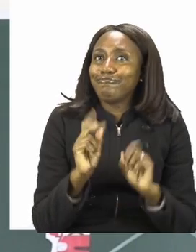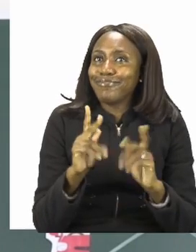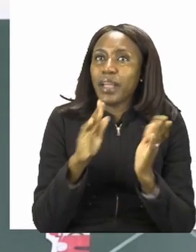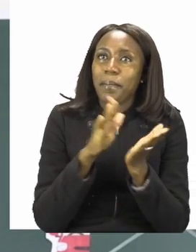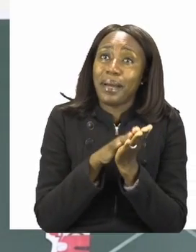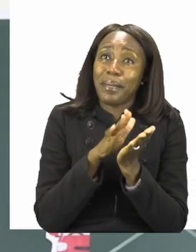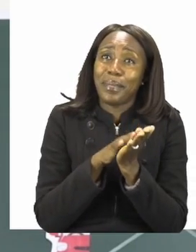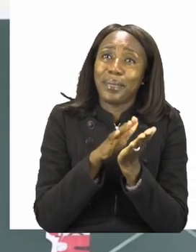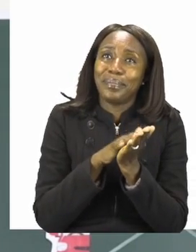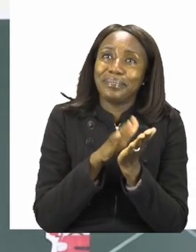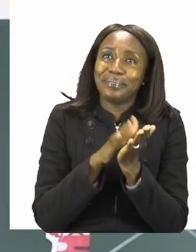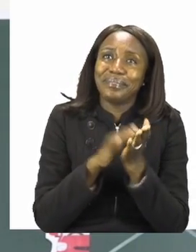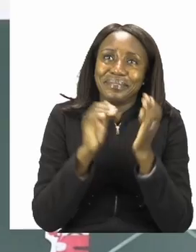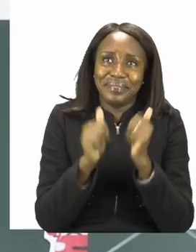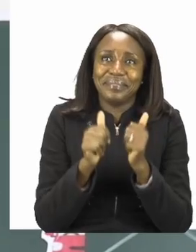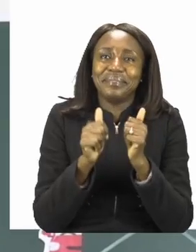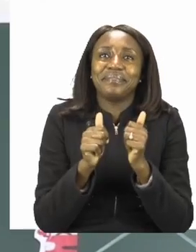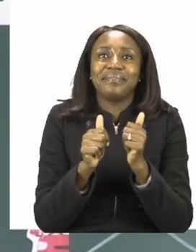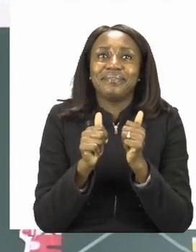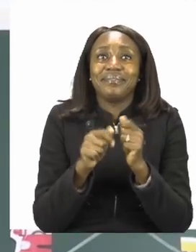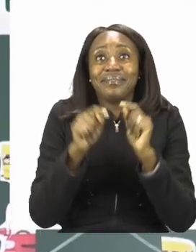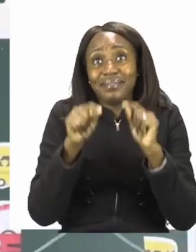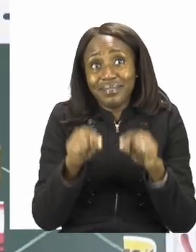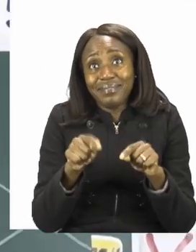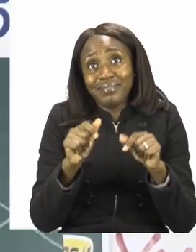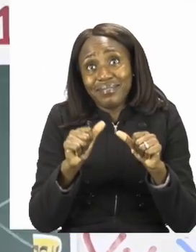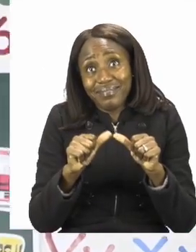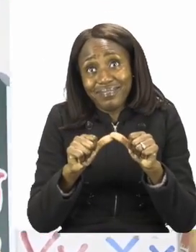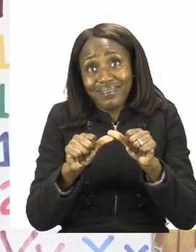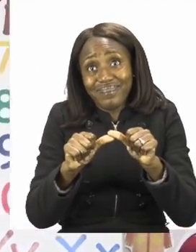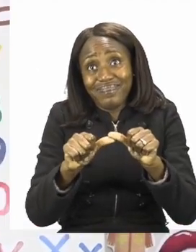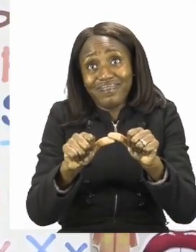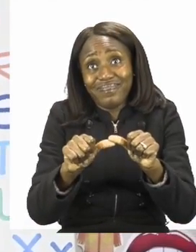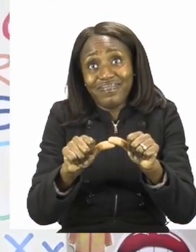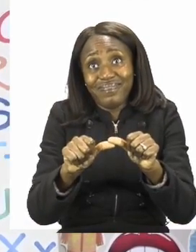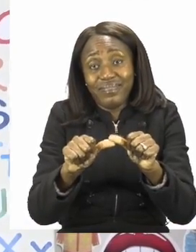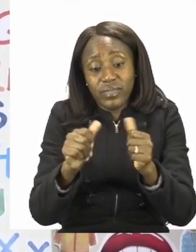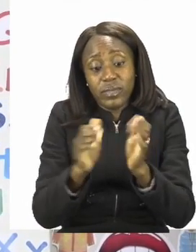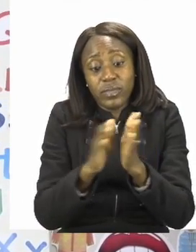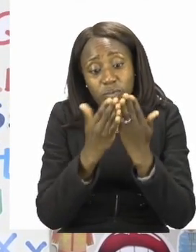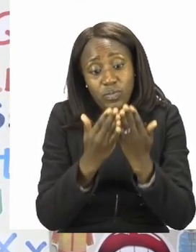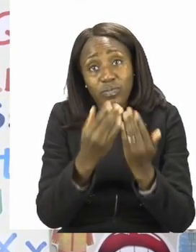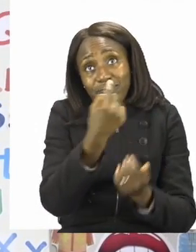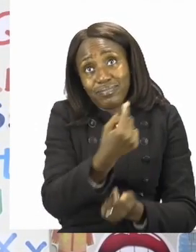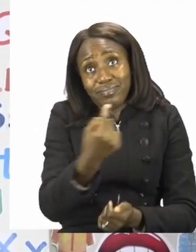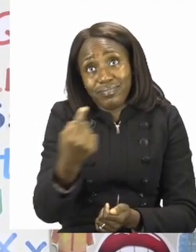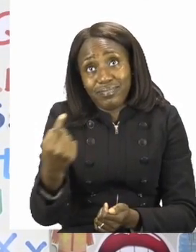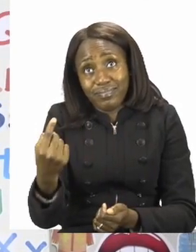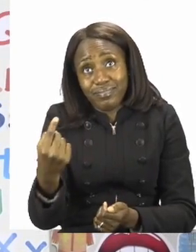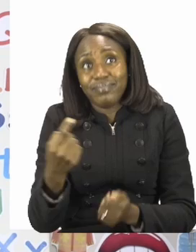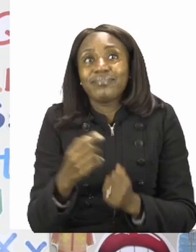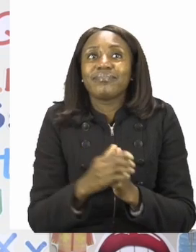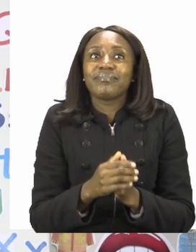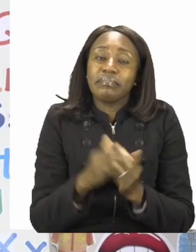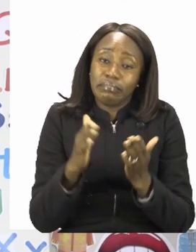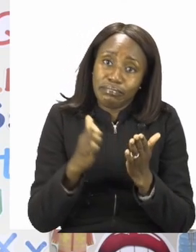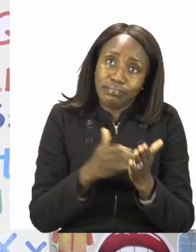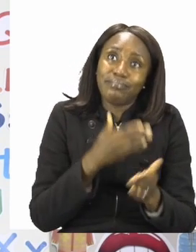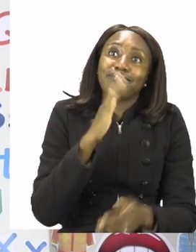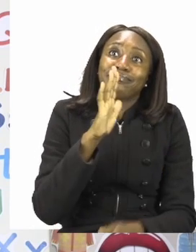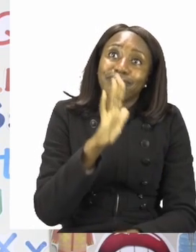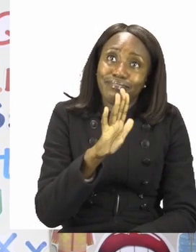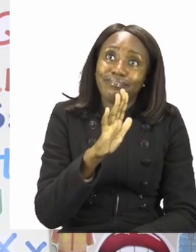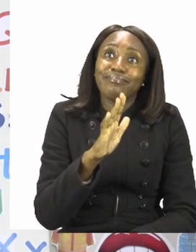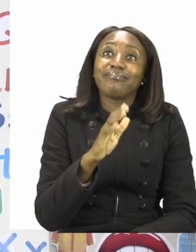done, everyone. So you need to complete this exercise by yourself for page 5 and